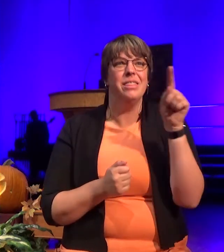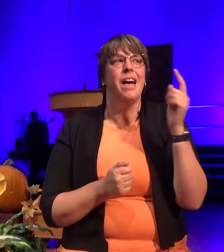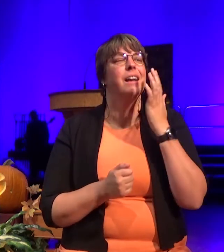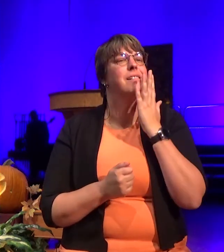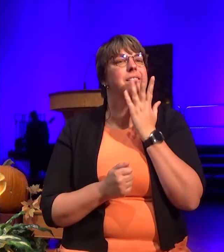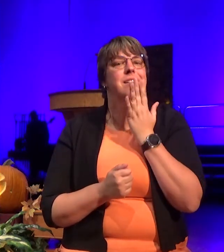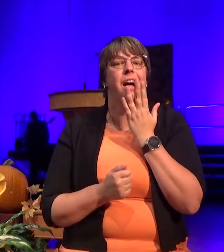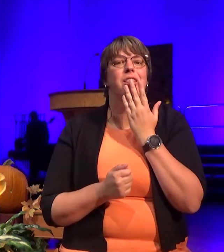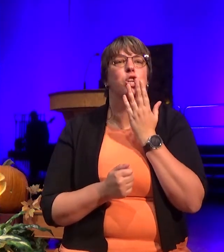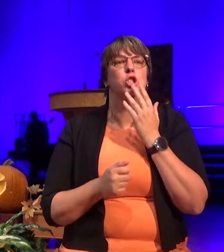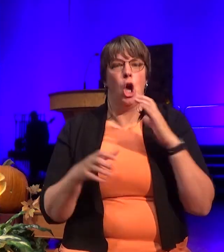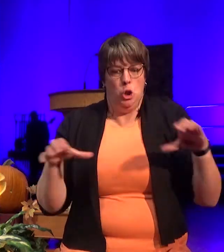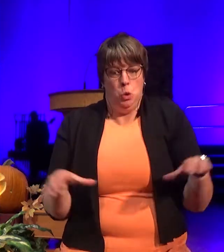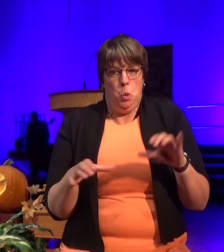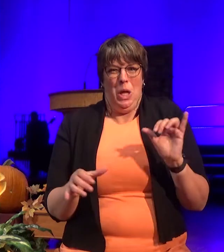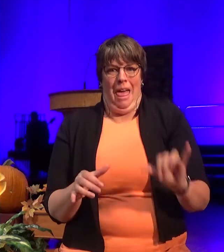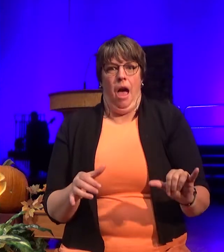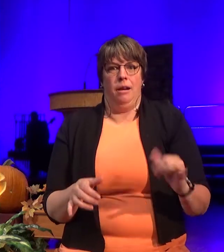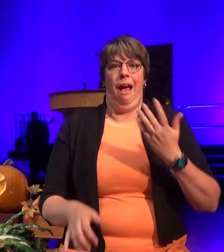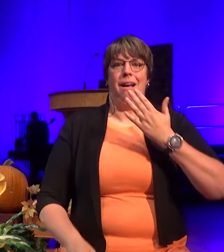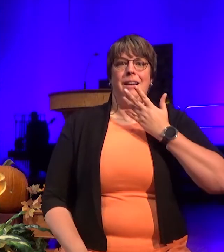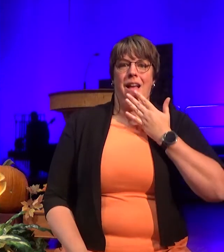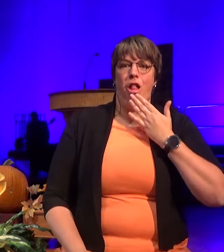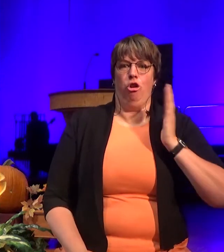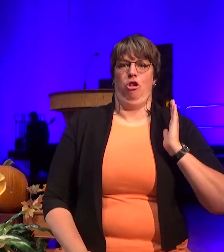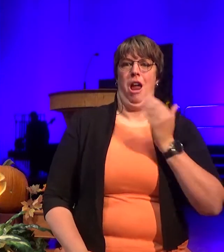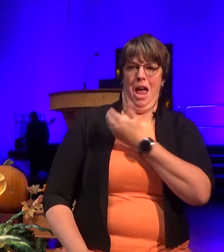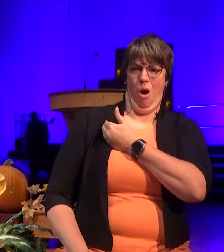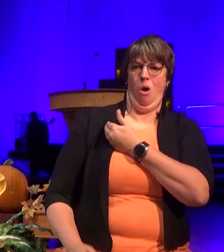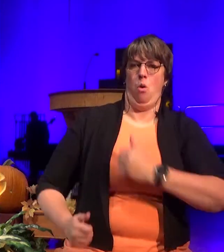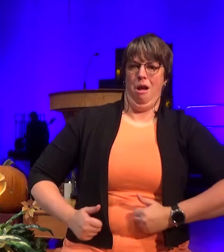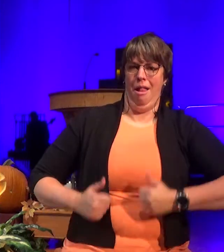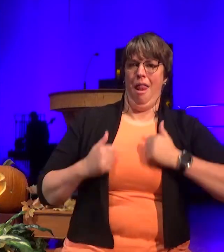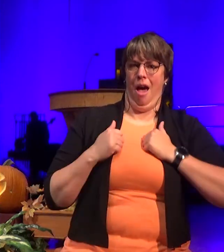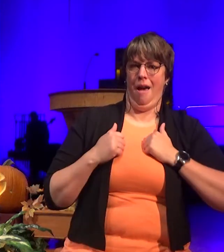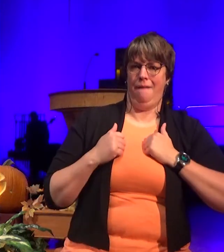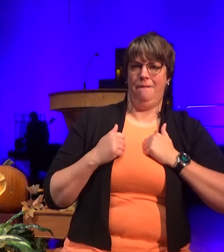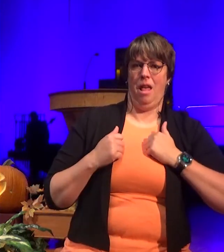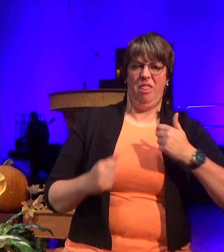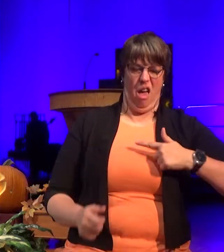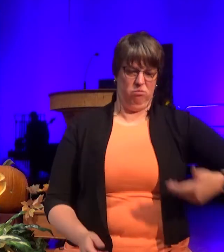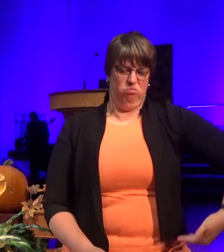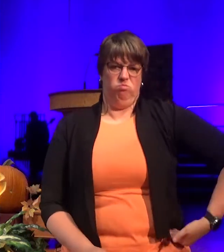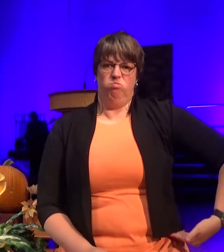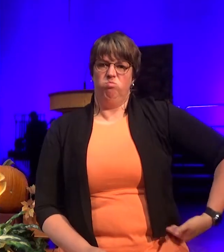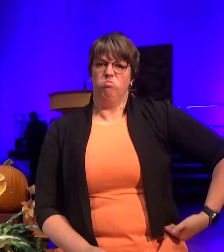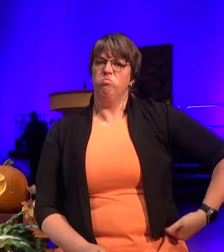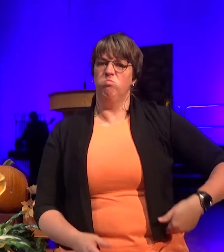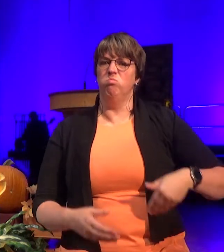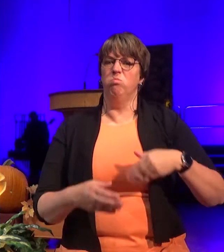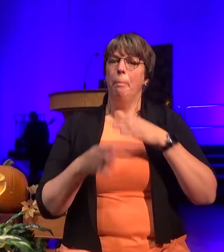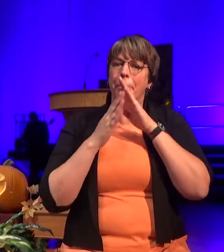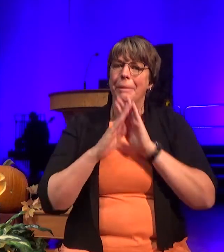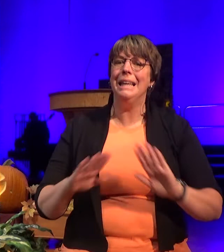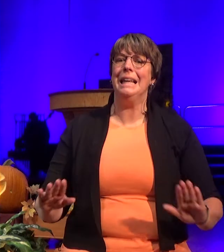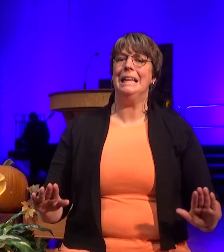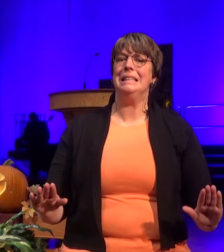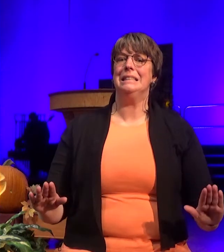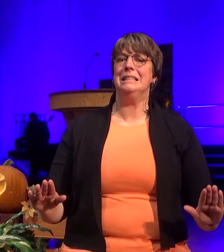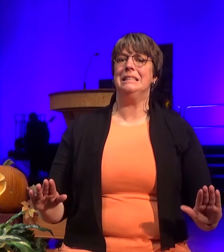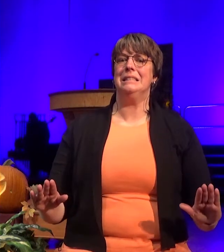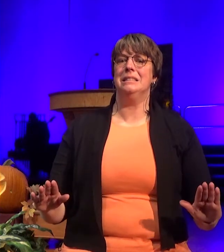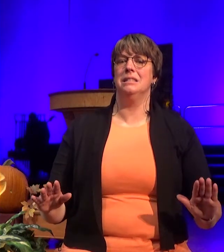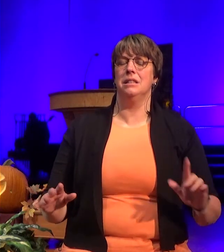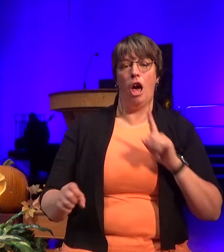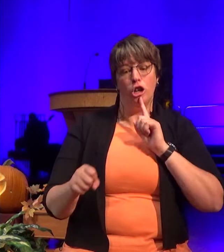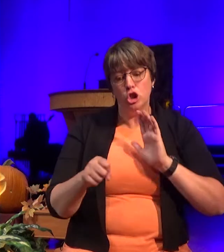that. They color our lives with a sense of inner peace, with assurance, with goodness,